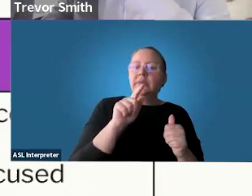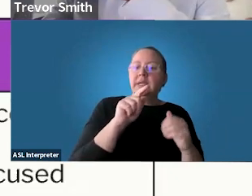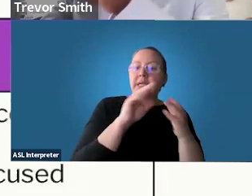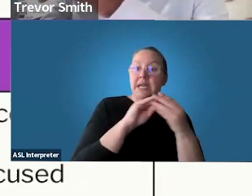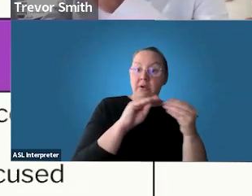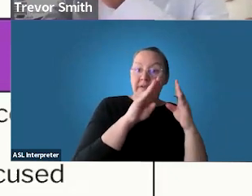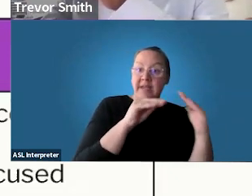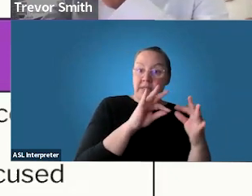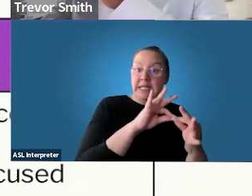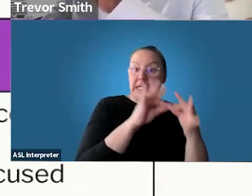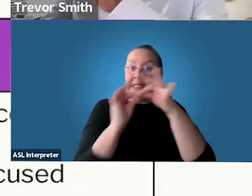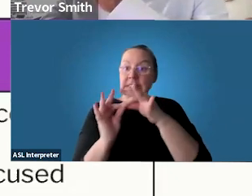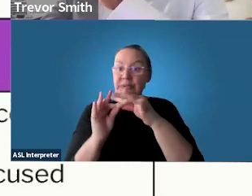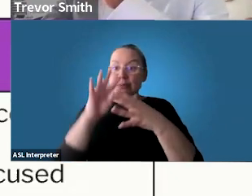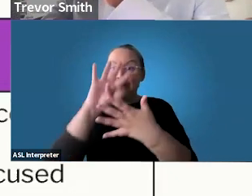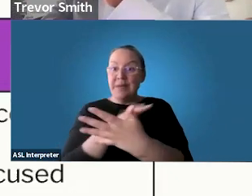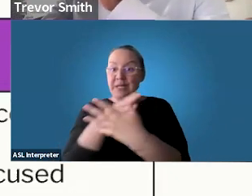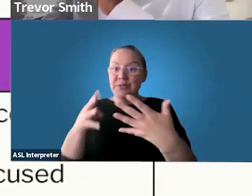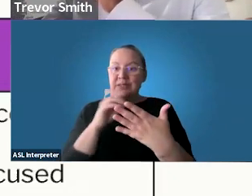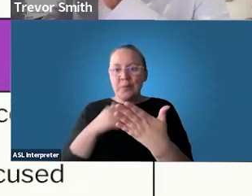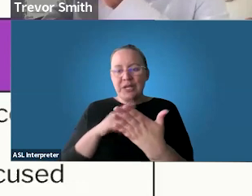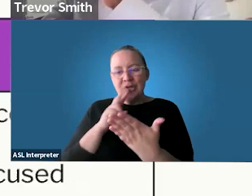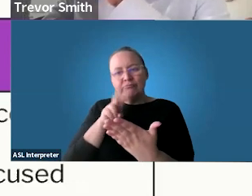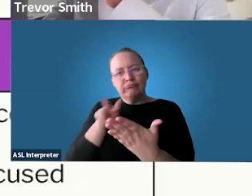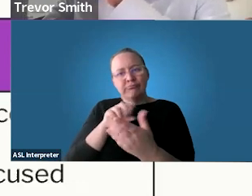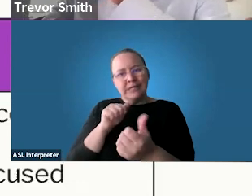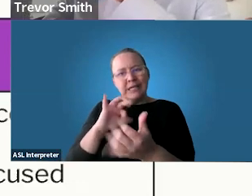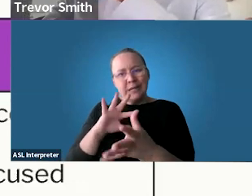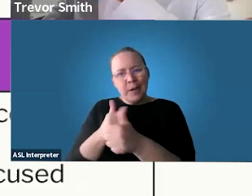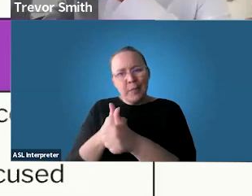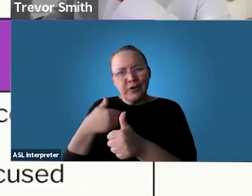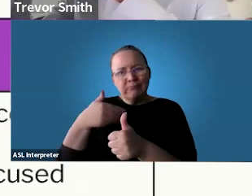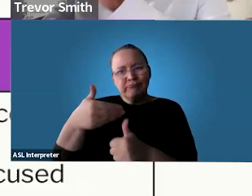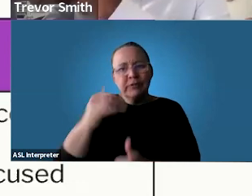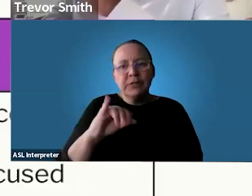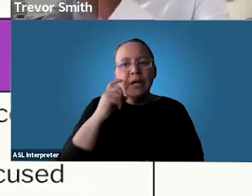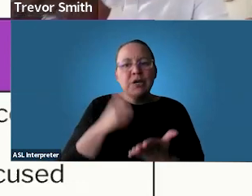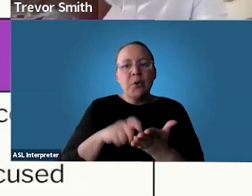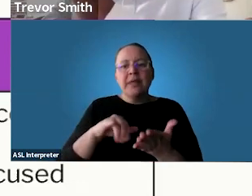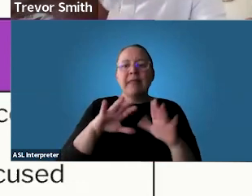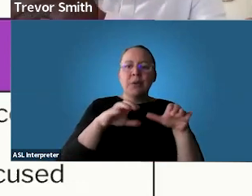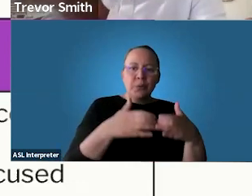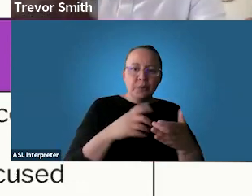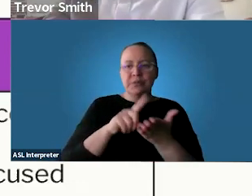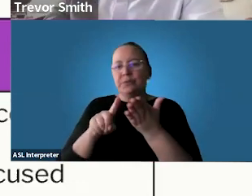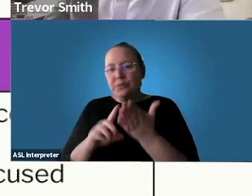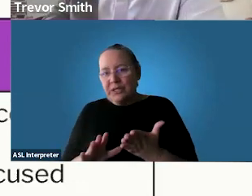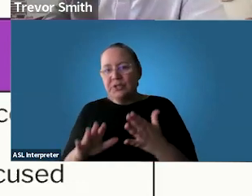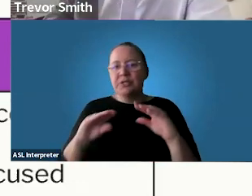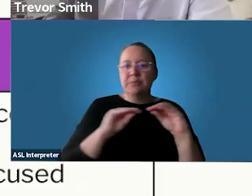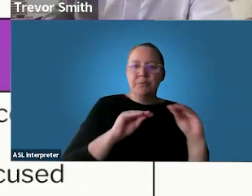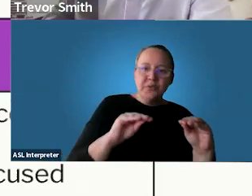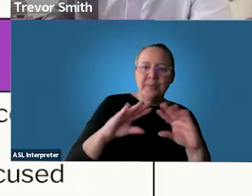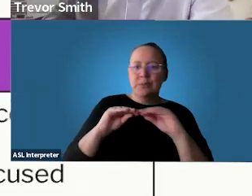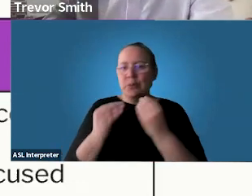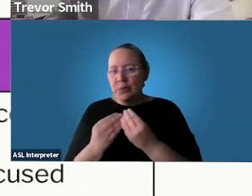to a metric and something that we could track over time, and just noting that groups and researchers and movements and